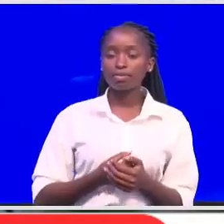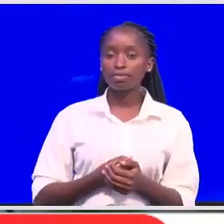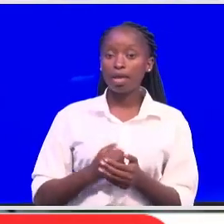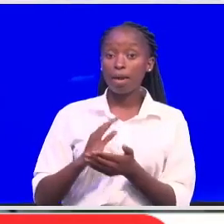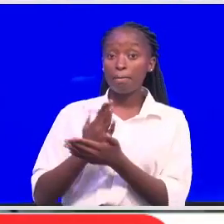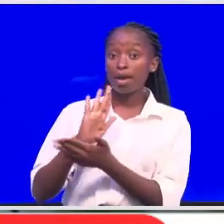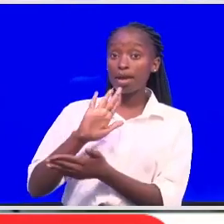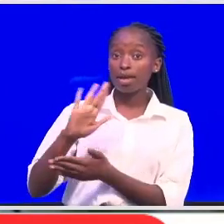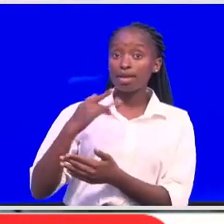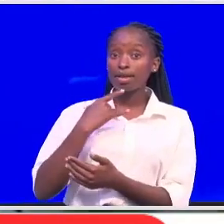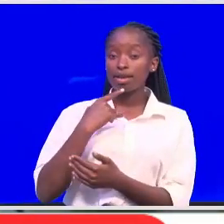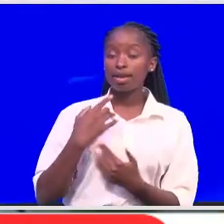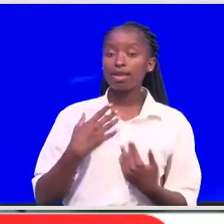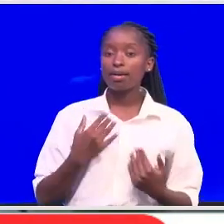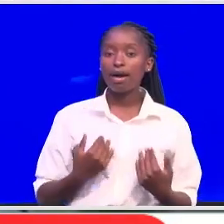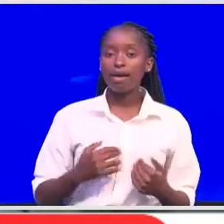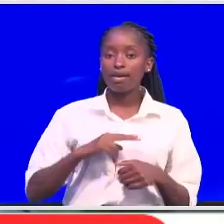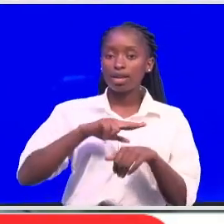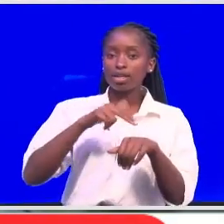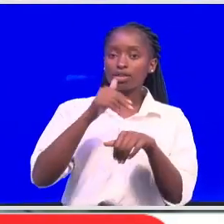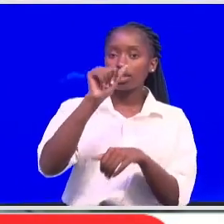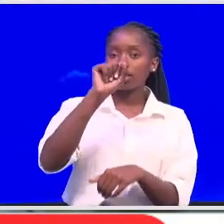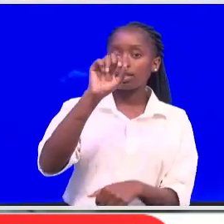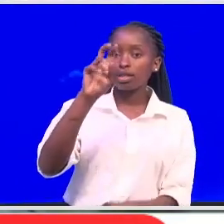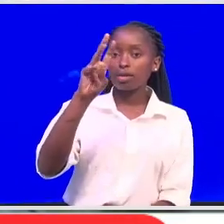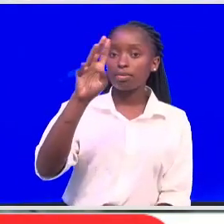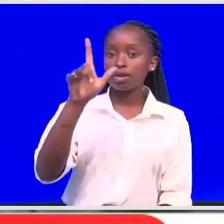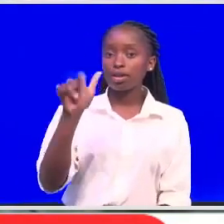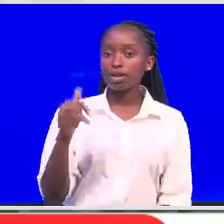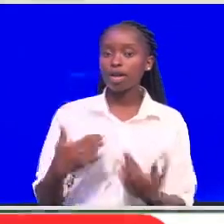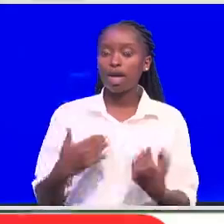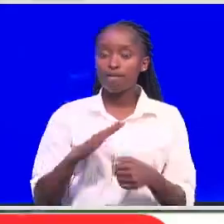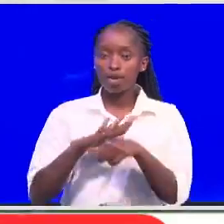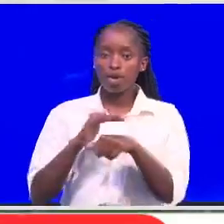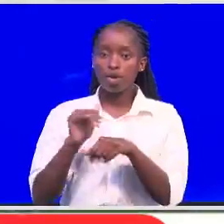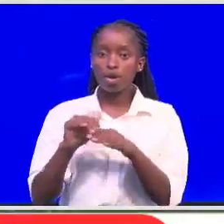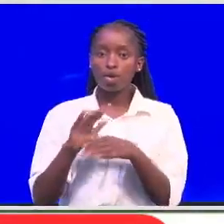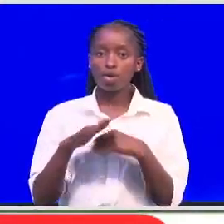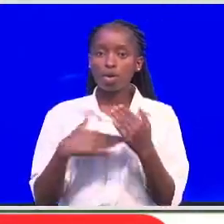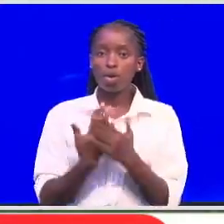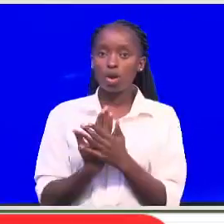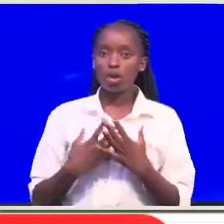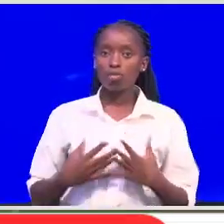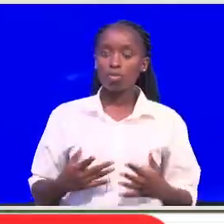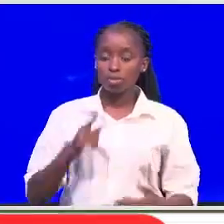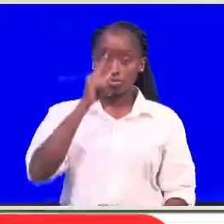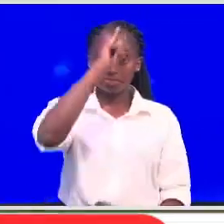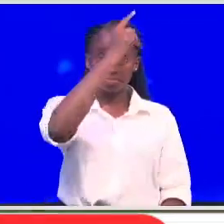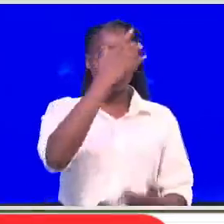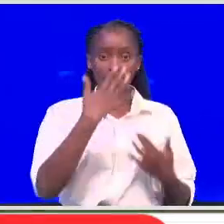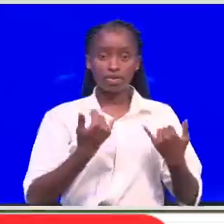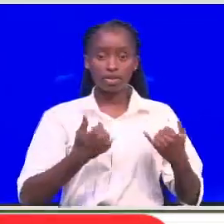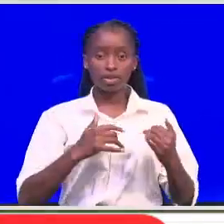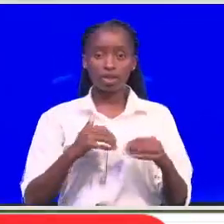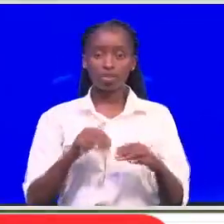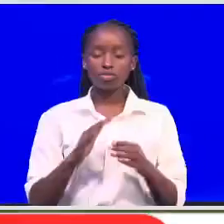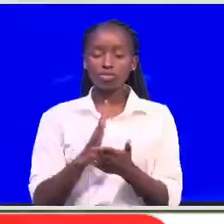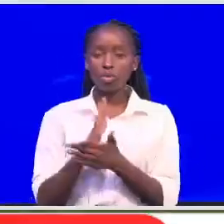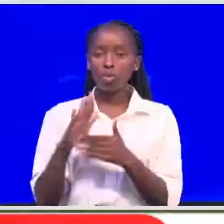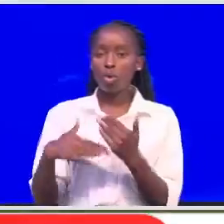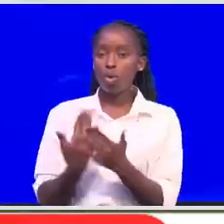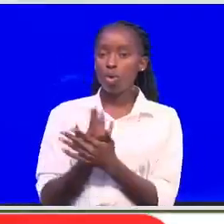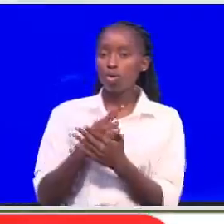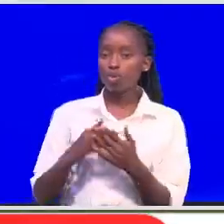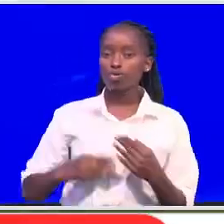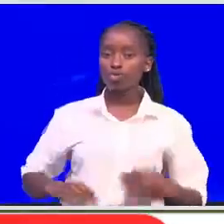part, National Assembly Majority Leader Kimani Ichung'wah has called upon the Law Society of Kenya President to act upon corrupt members of bar